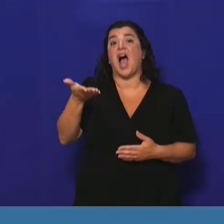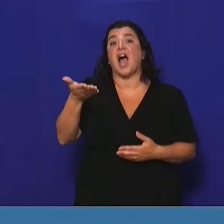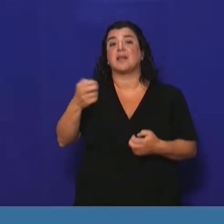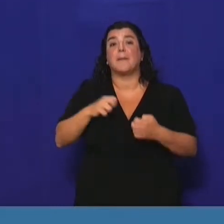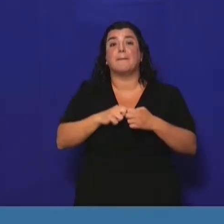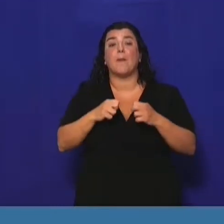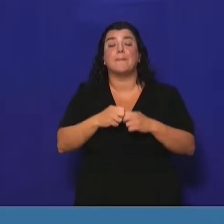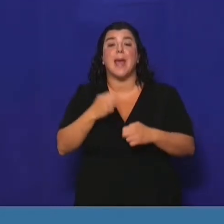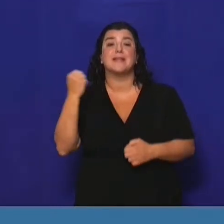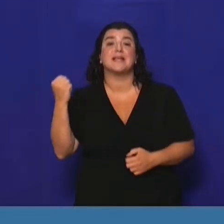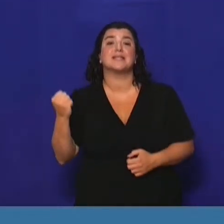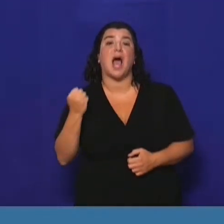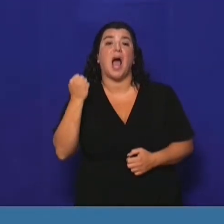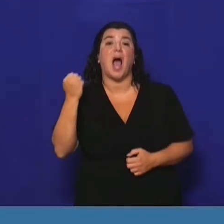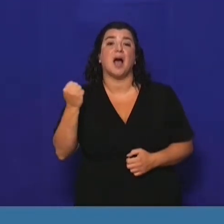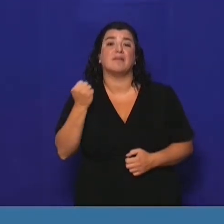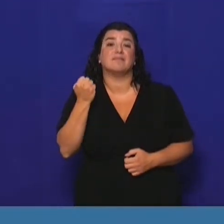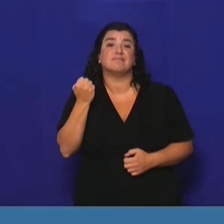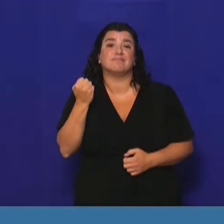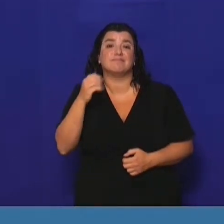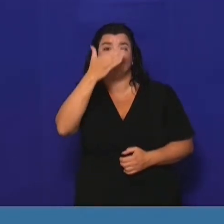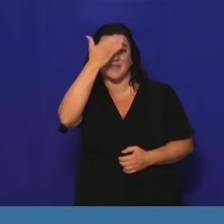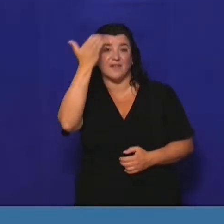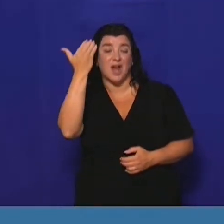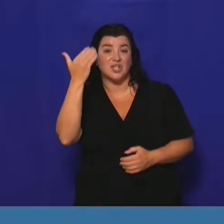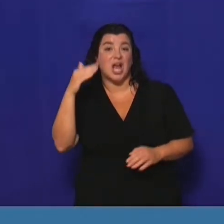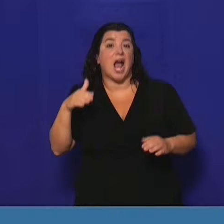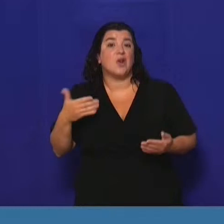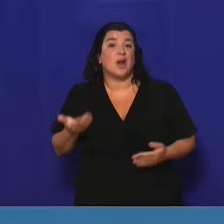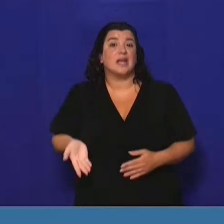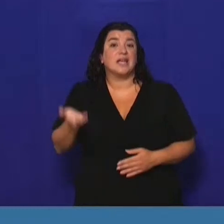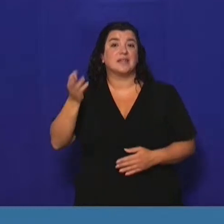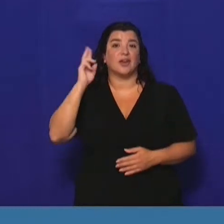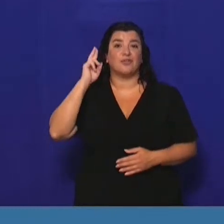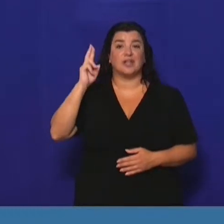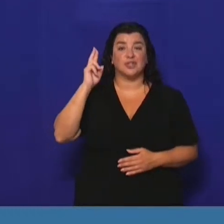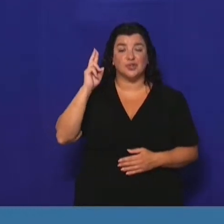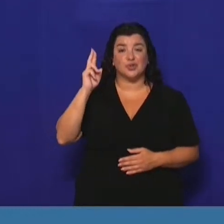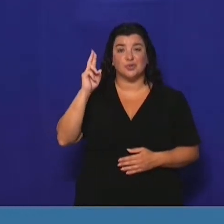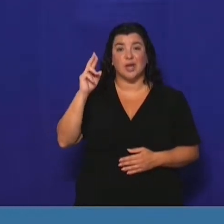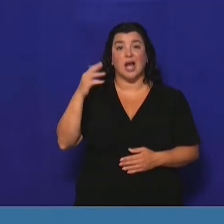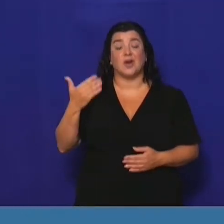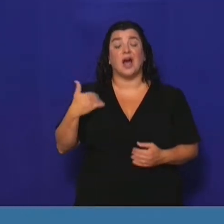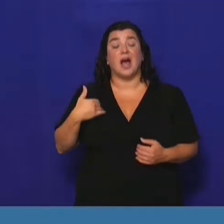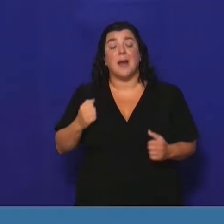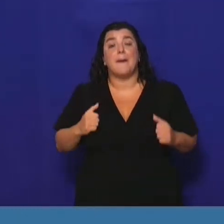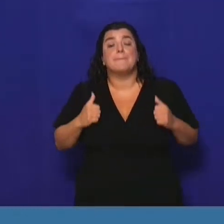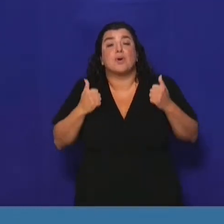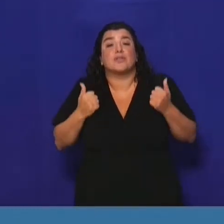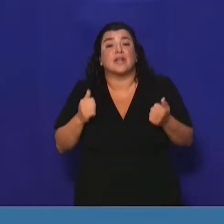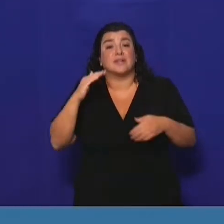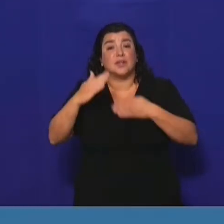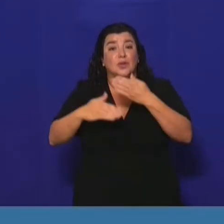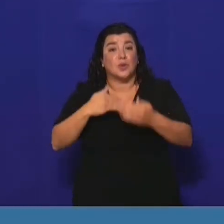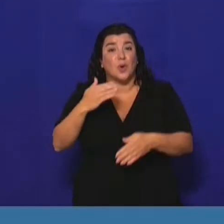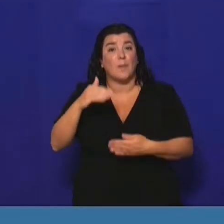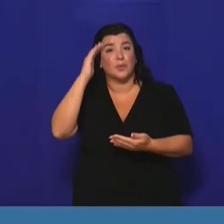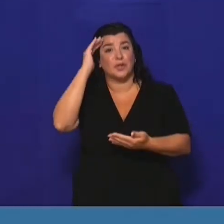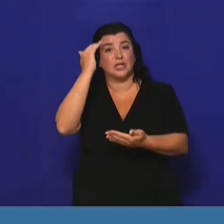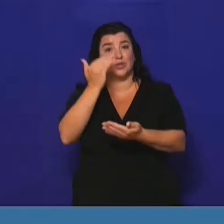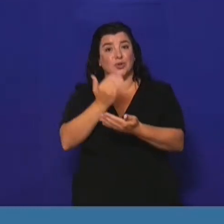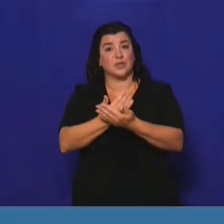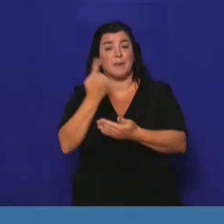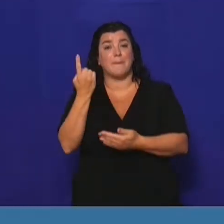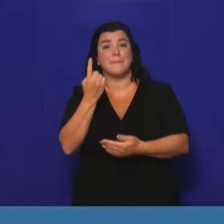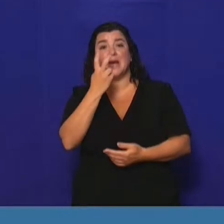jistgħu jpoġġuhom iktar friskju. U allura l-appell tagħna huwa l-protezzjoni tal-anzjan u n-nies li huma iktar friskju bħala